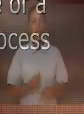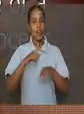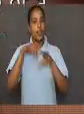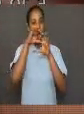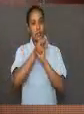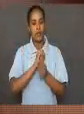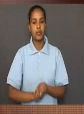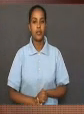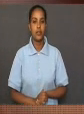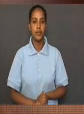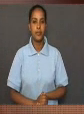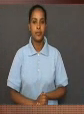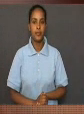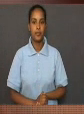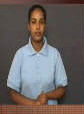Time's up.